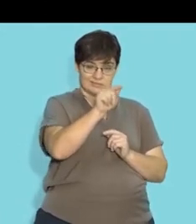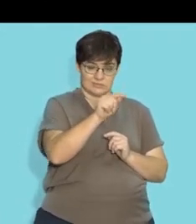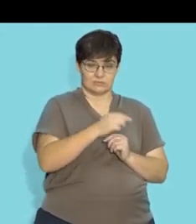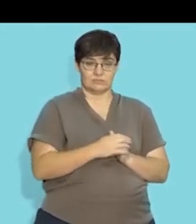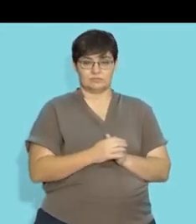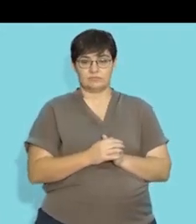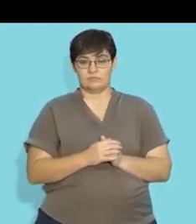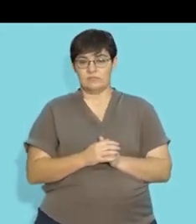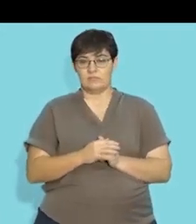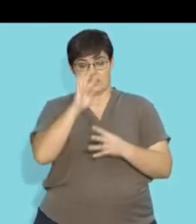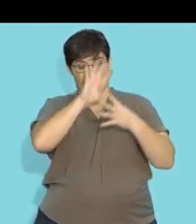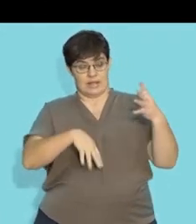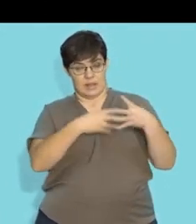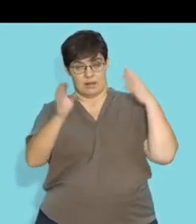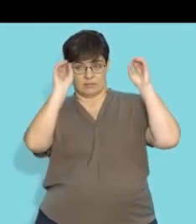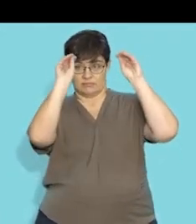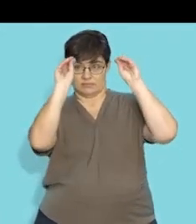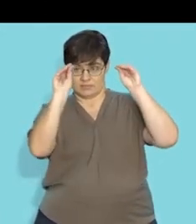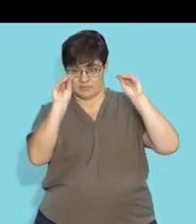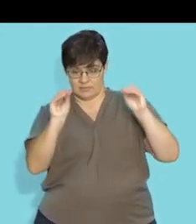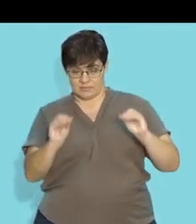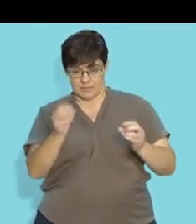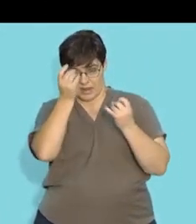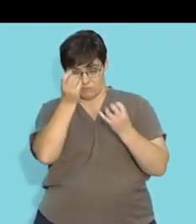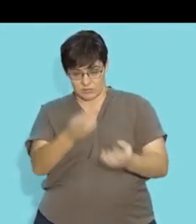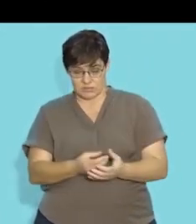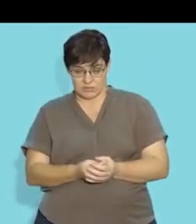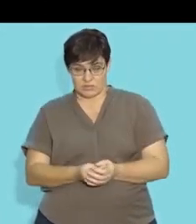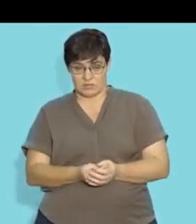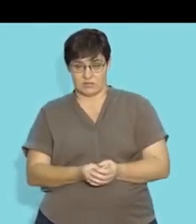you get a table, put all the data,